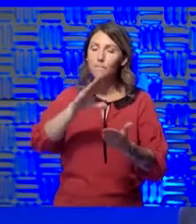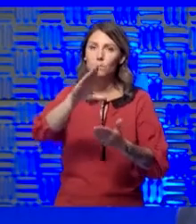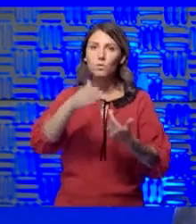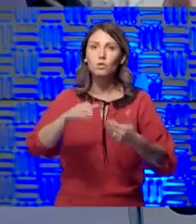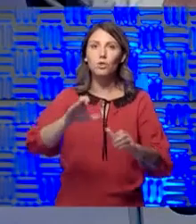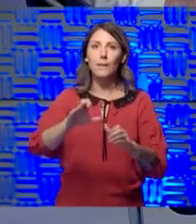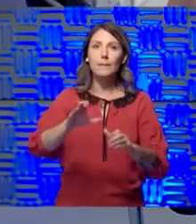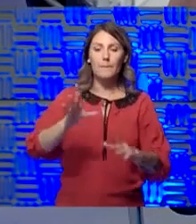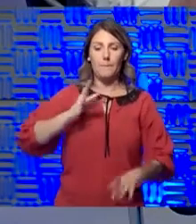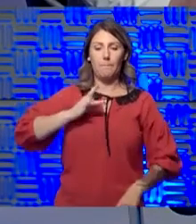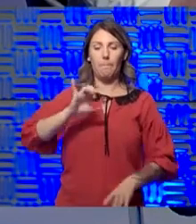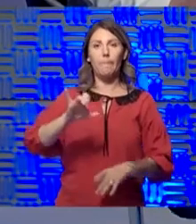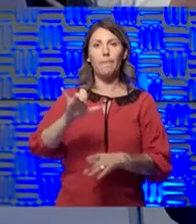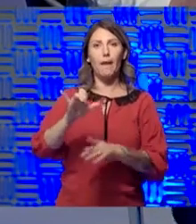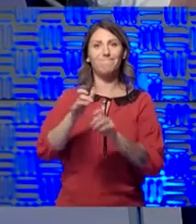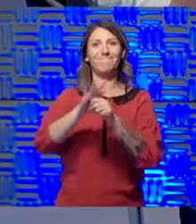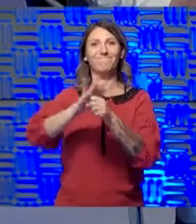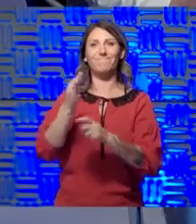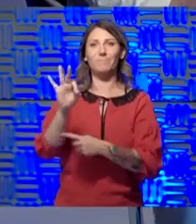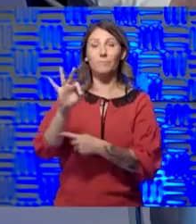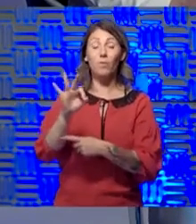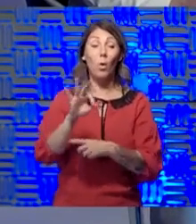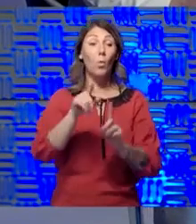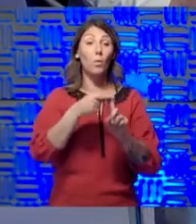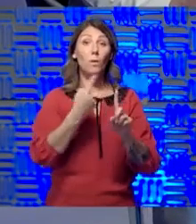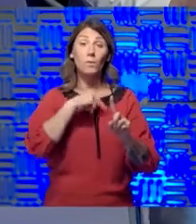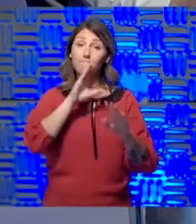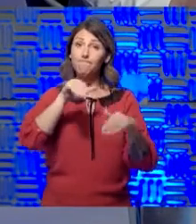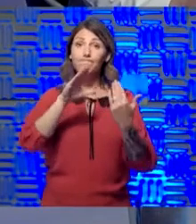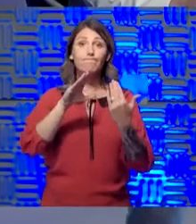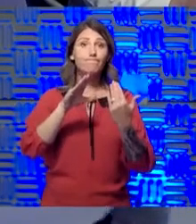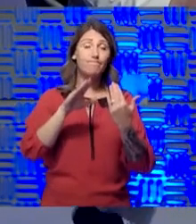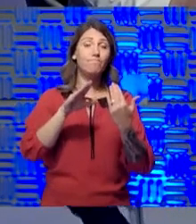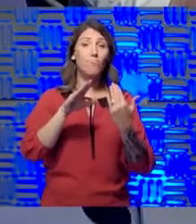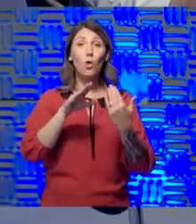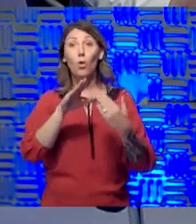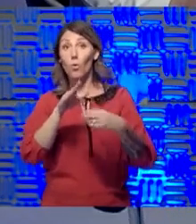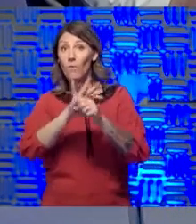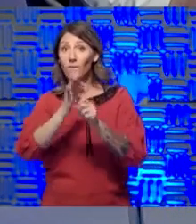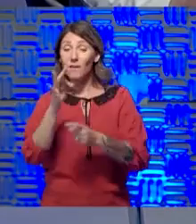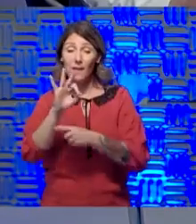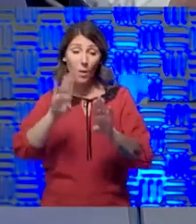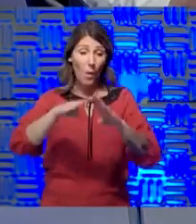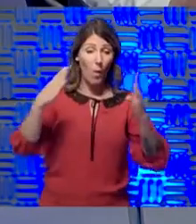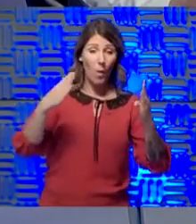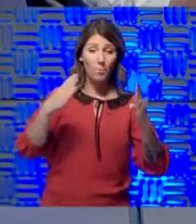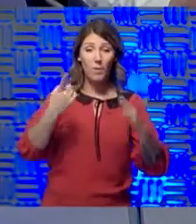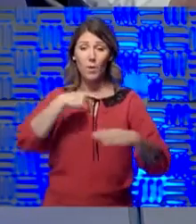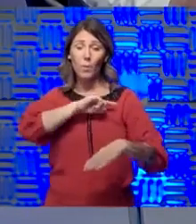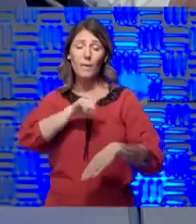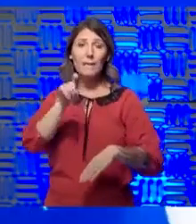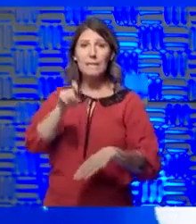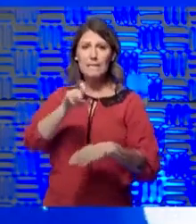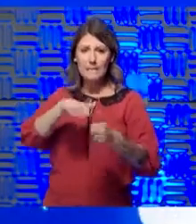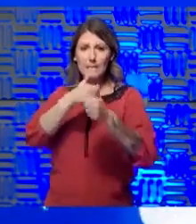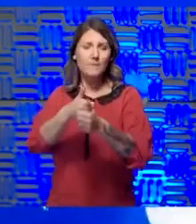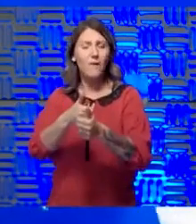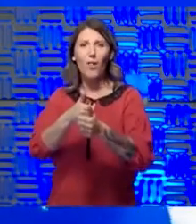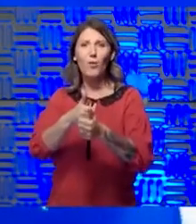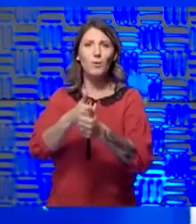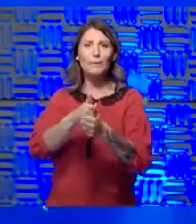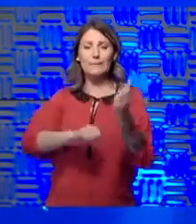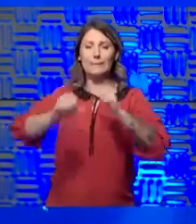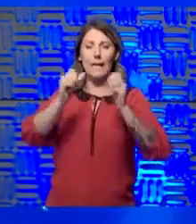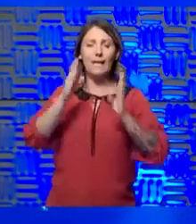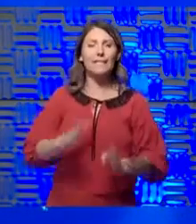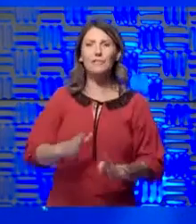infection. As we do face reopening, I think we have to remember the words of a very wise and sage, world-renowned scientist, Travis Kelce, the tight end